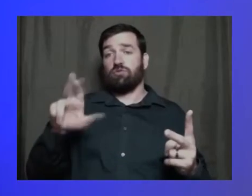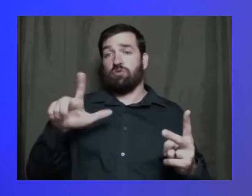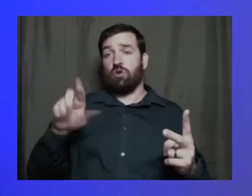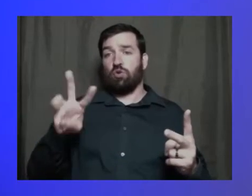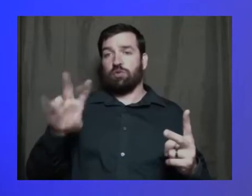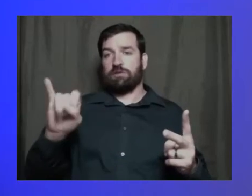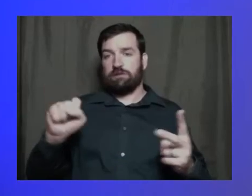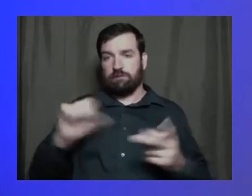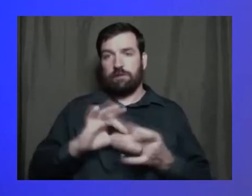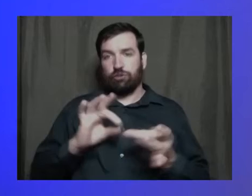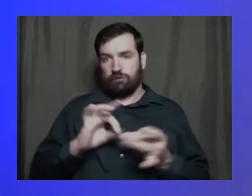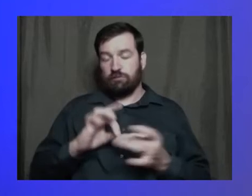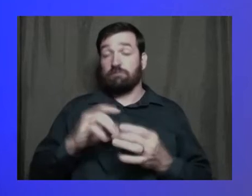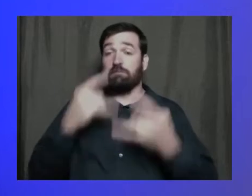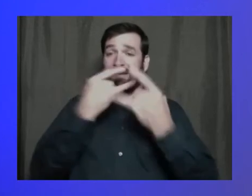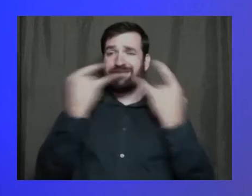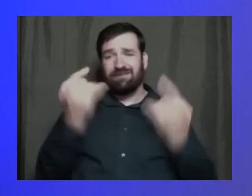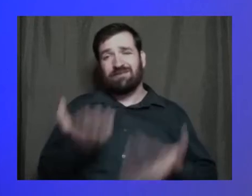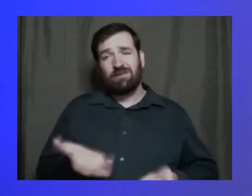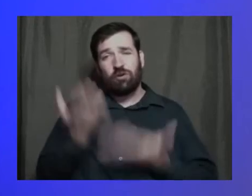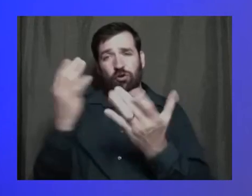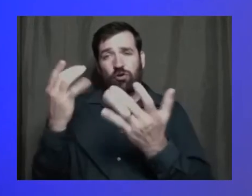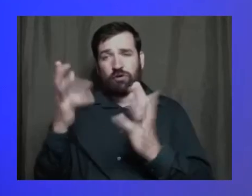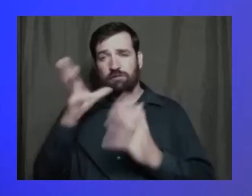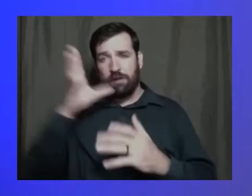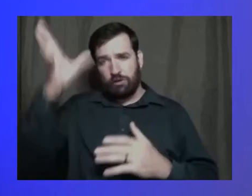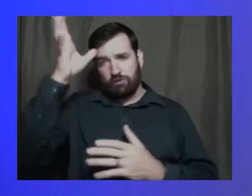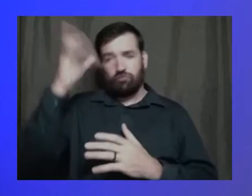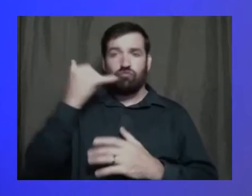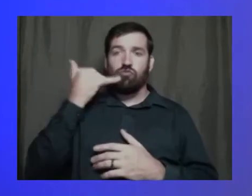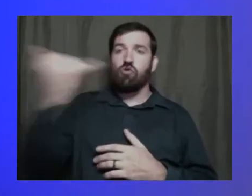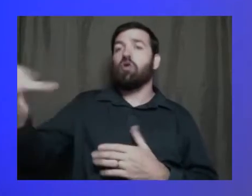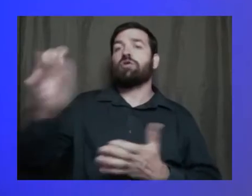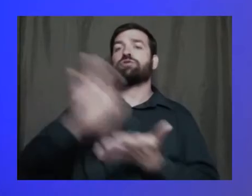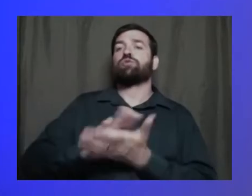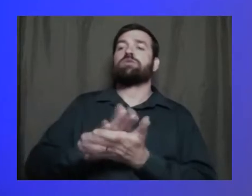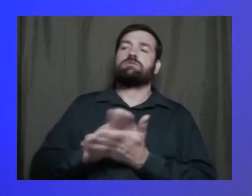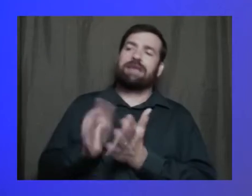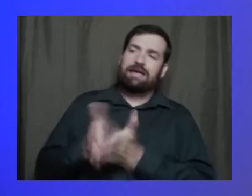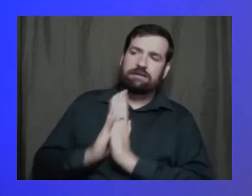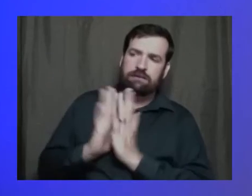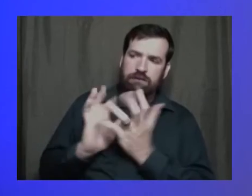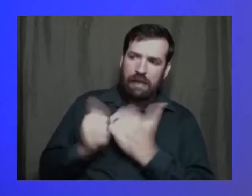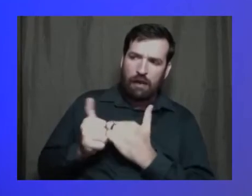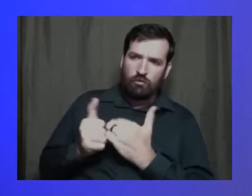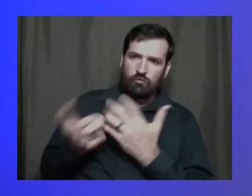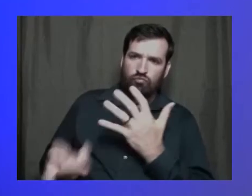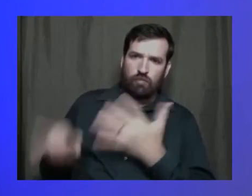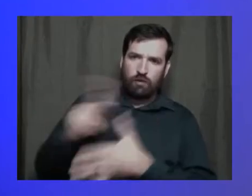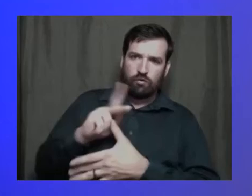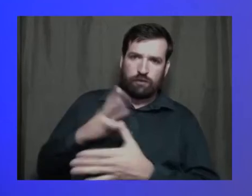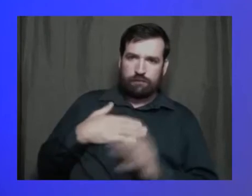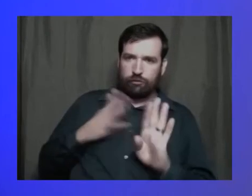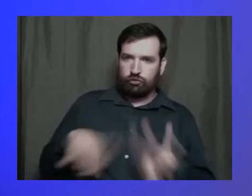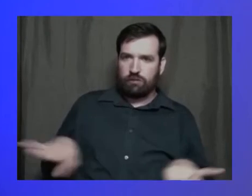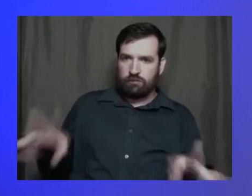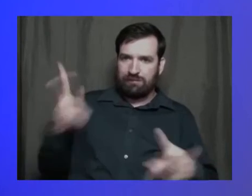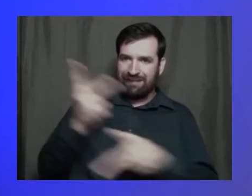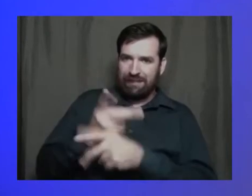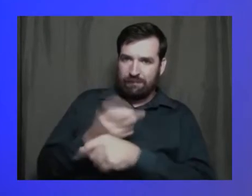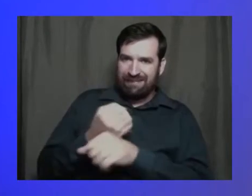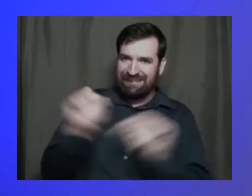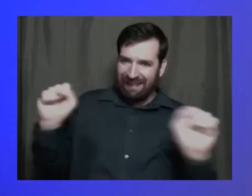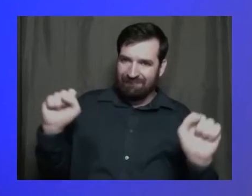schools, I encourage parents to call their schools and ask, how are you prioritizing my child to keep them safe and in-person learning all